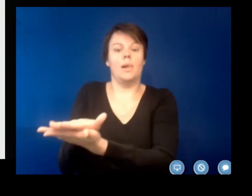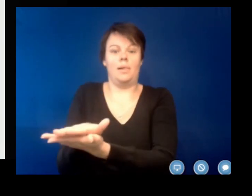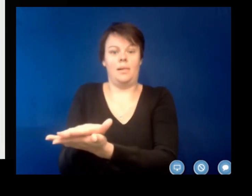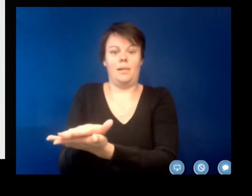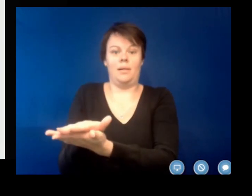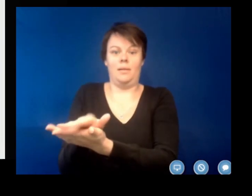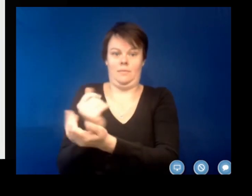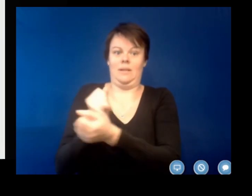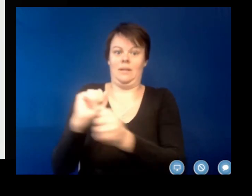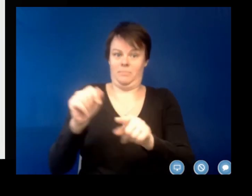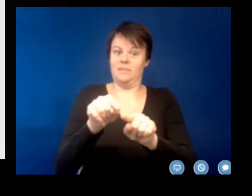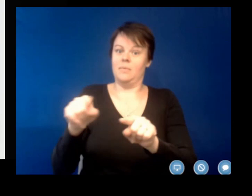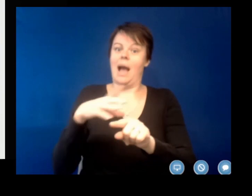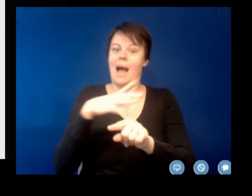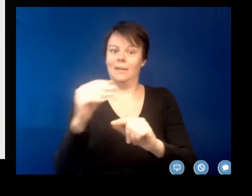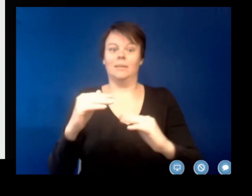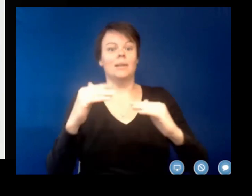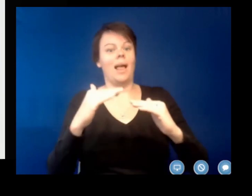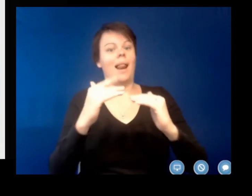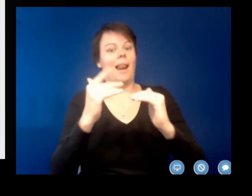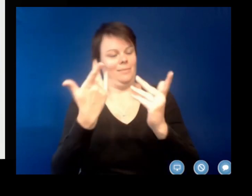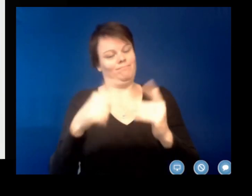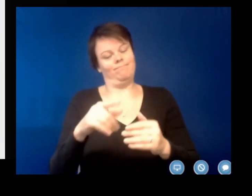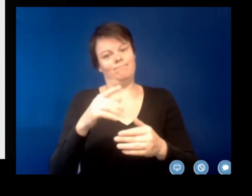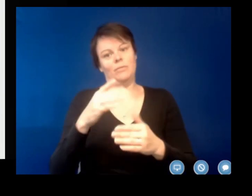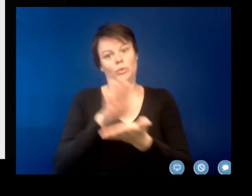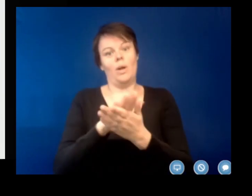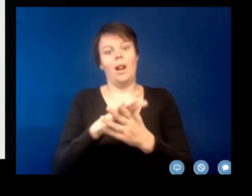the interconnectedness.